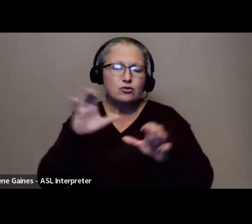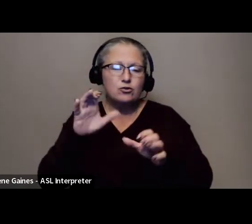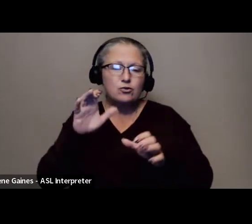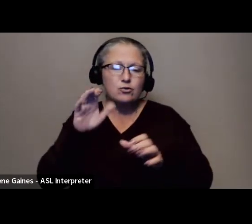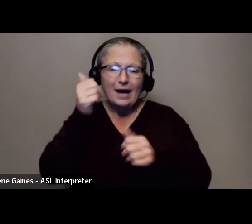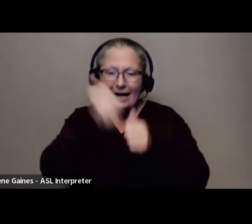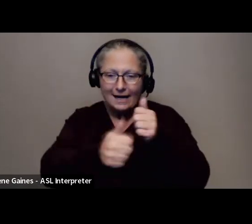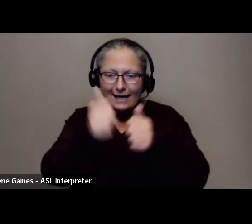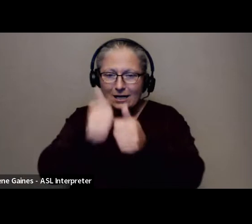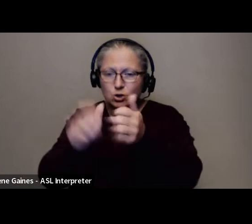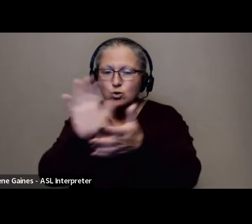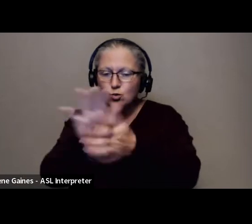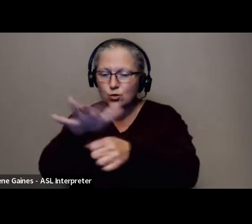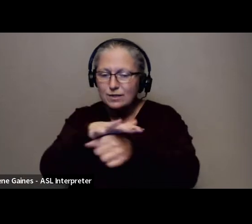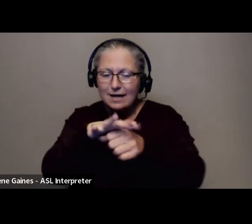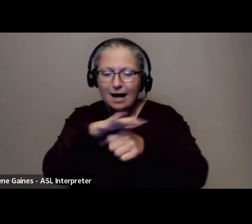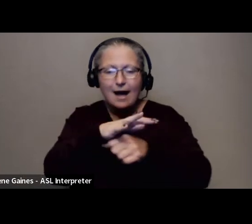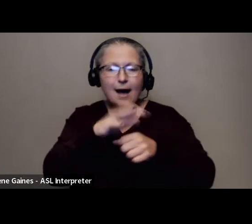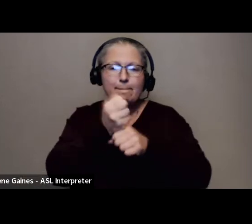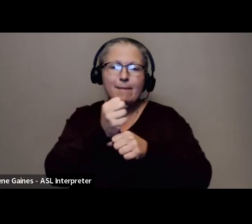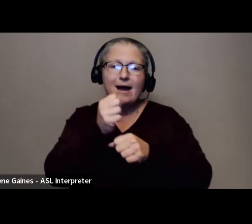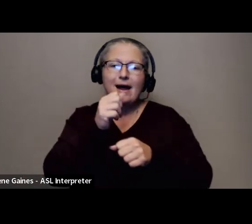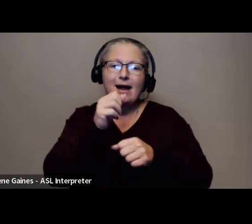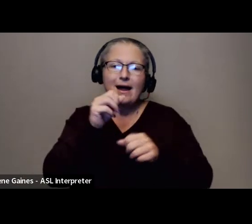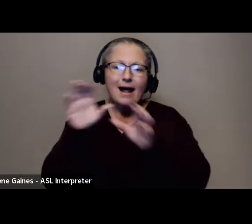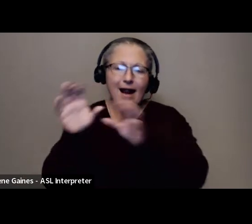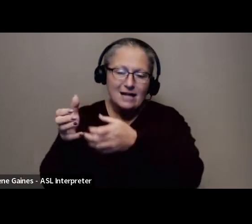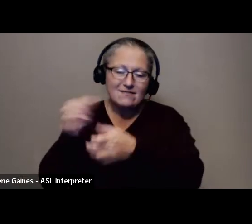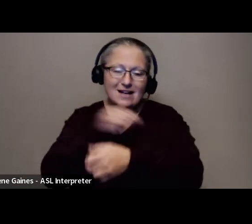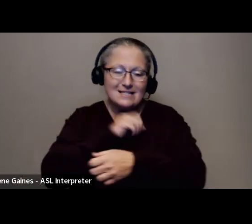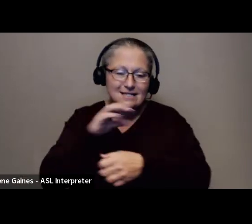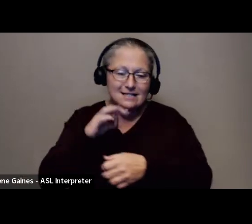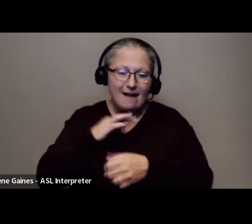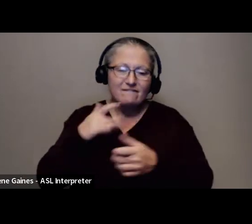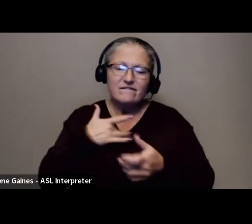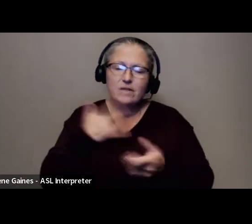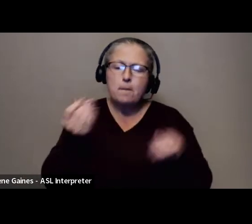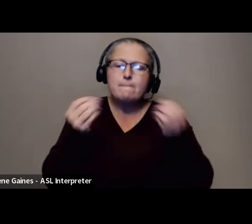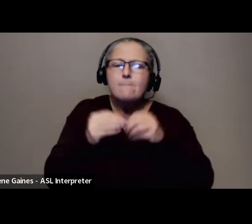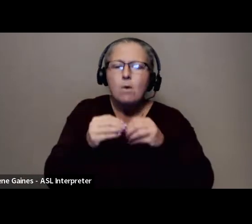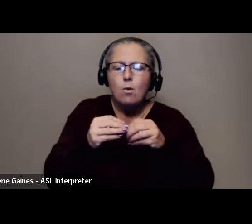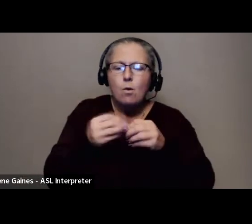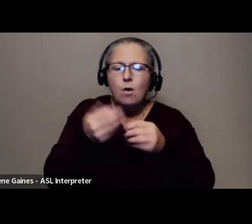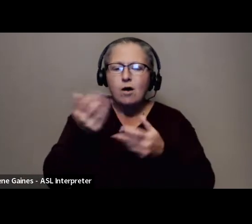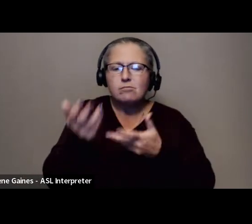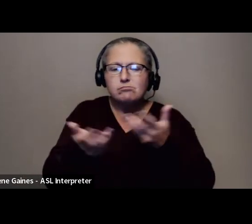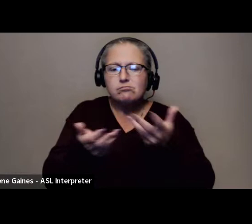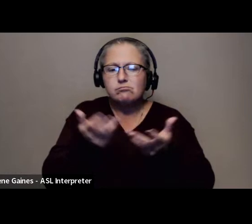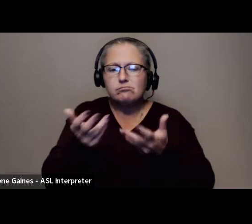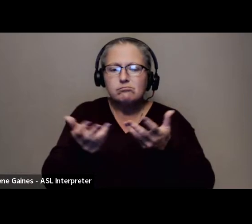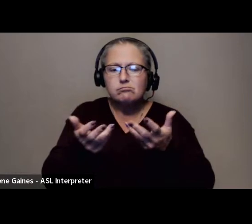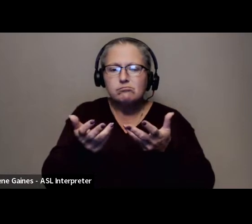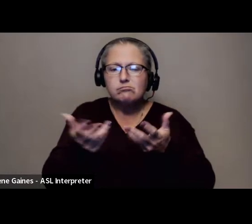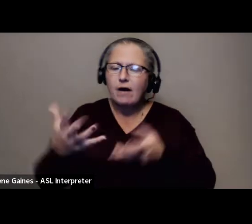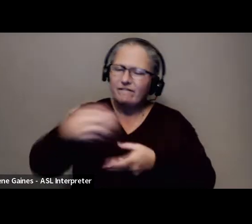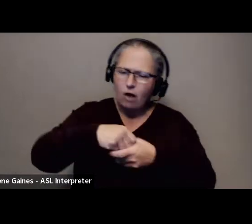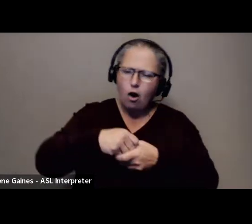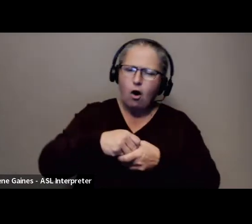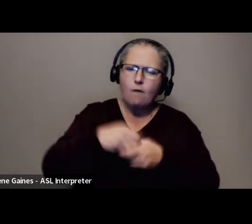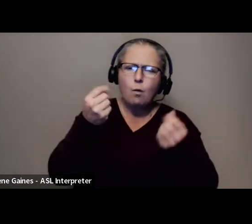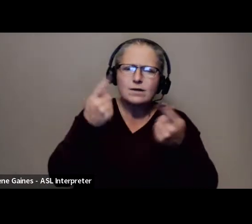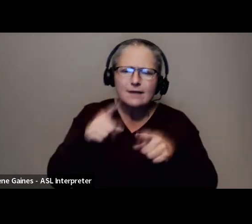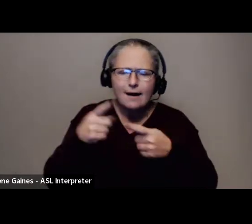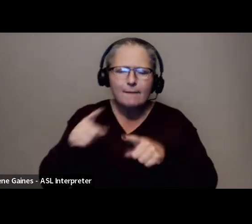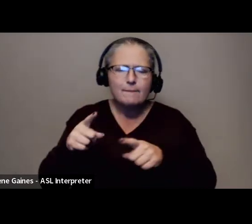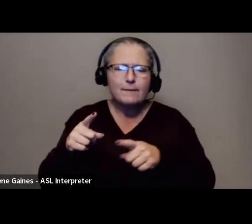each of the school sites to make the classified staff feel more involved in what's going on.